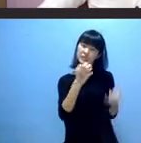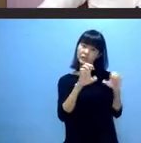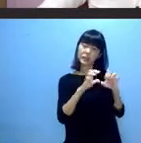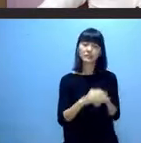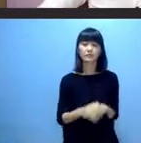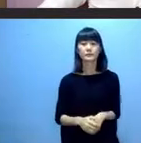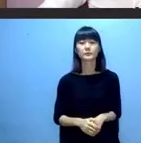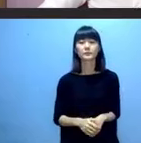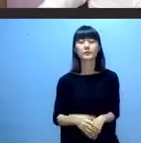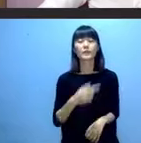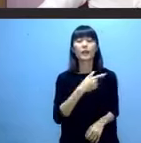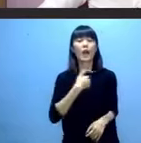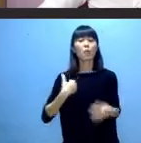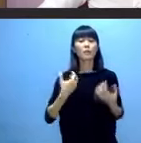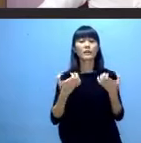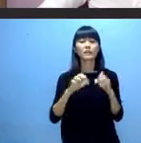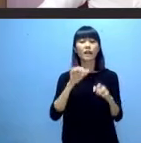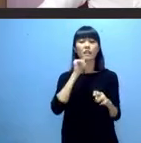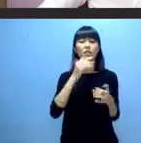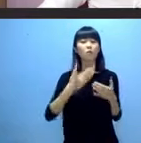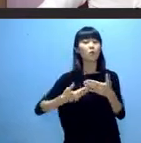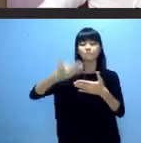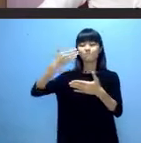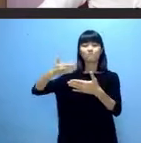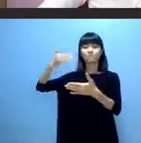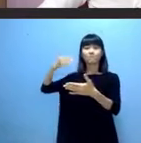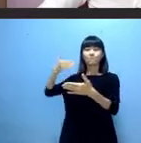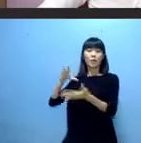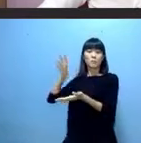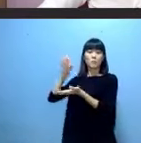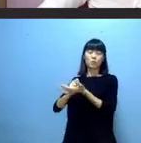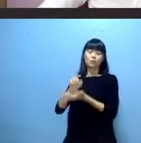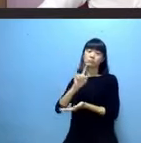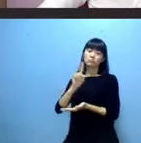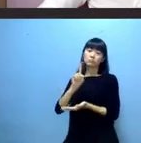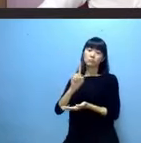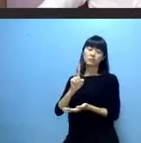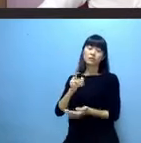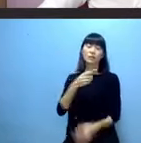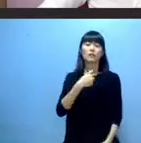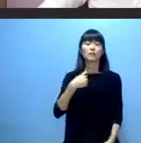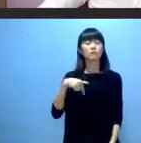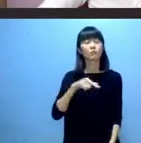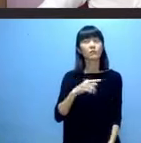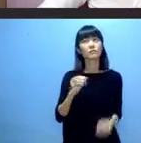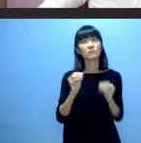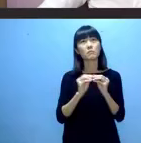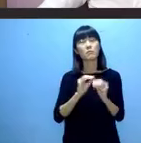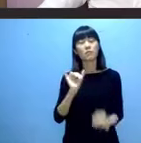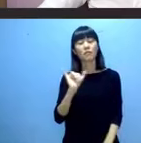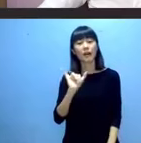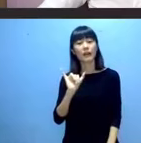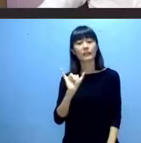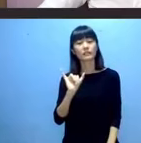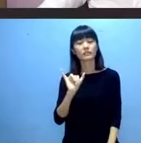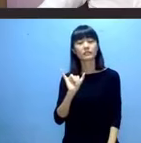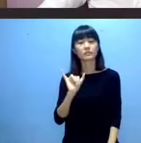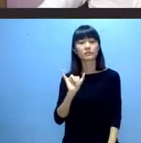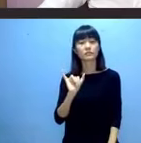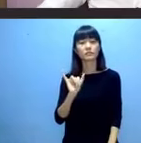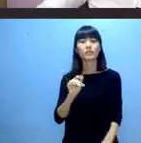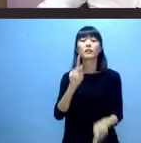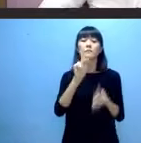pre-booked months and months in advance. So for us, it was really more of a case of usually people